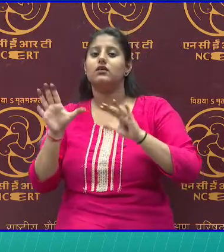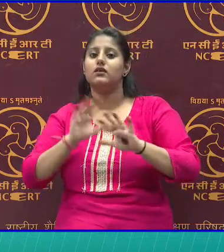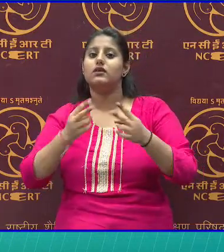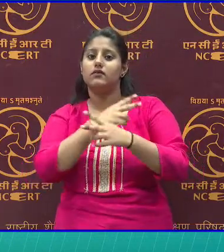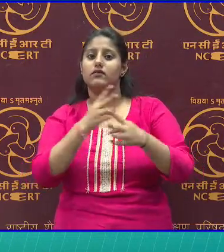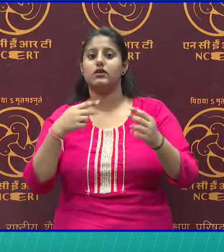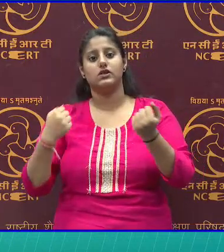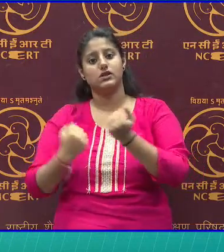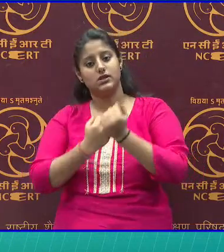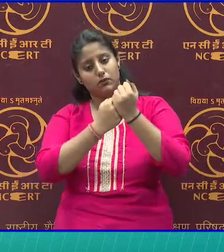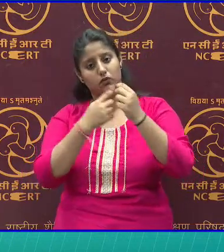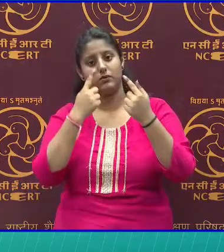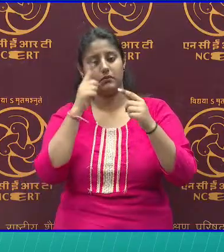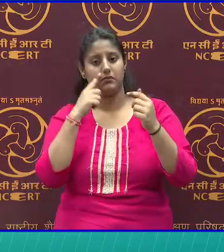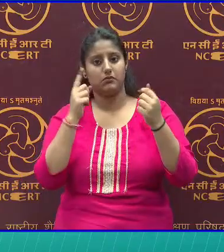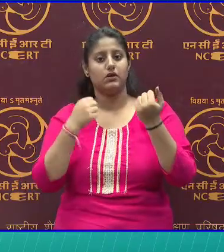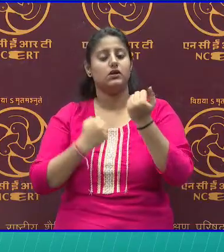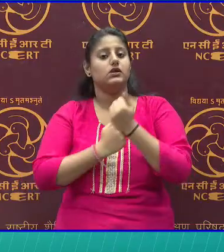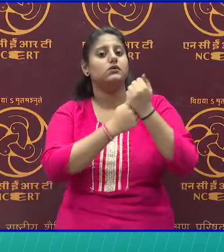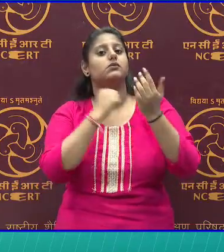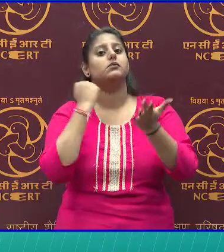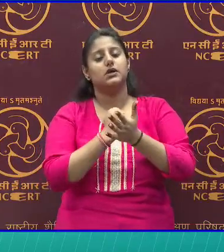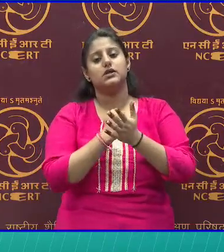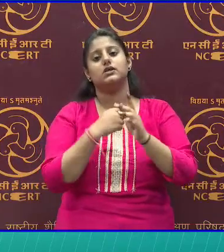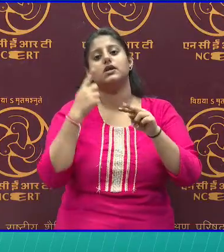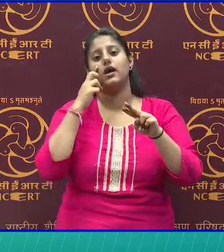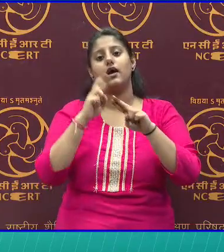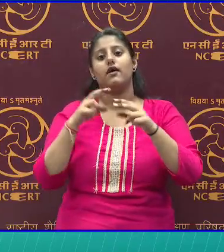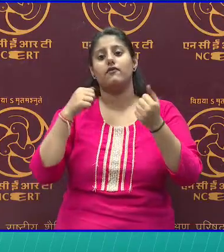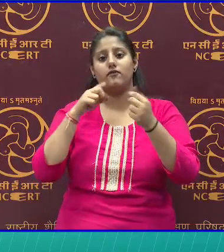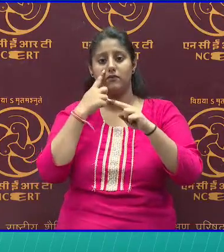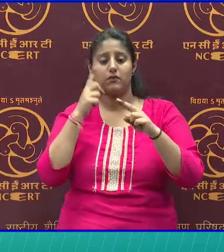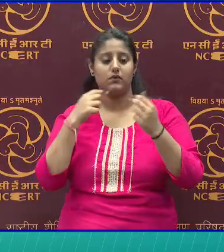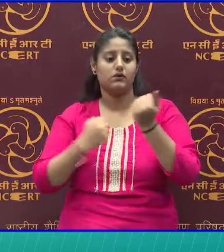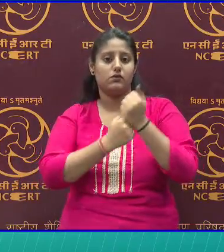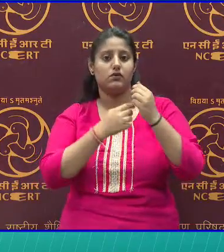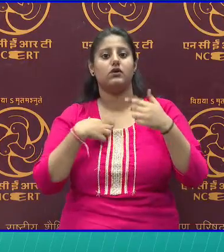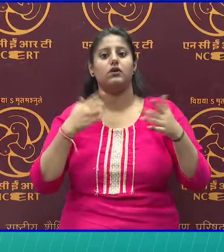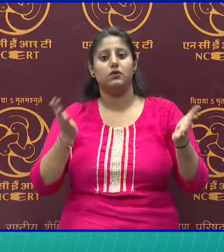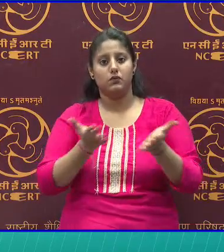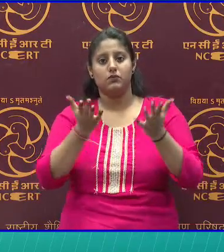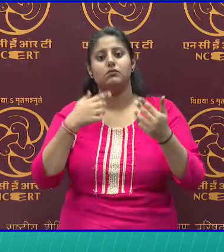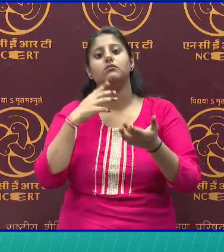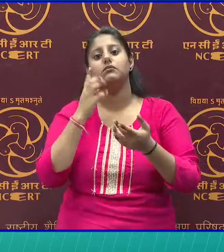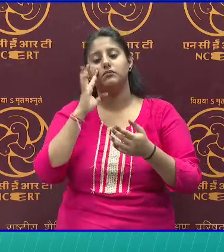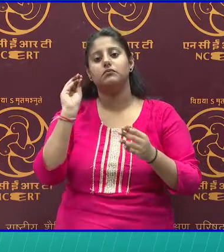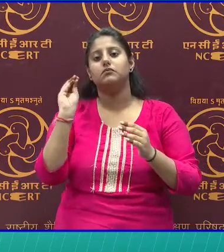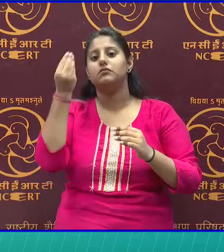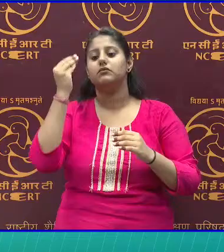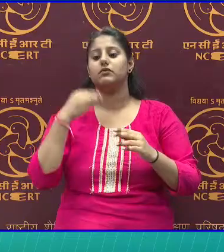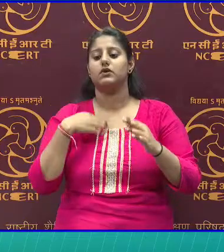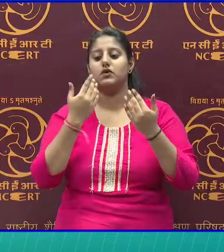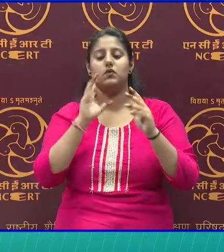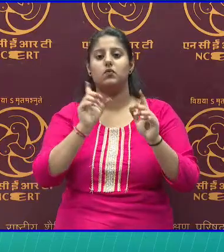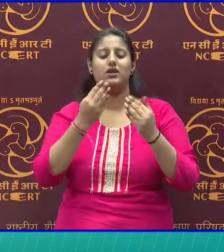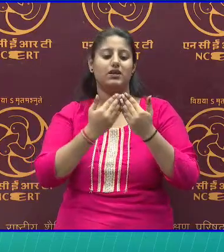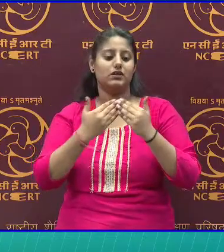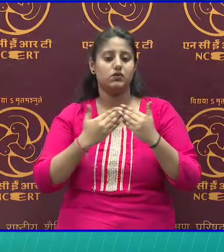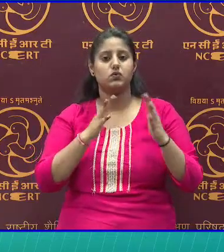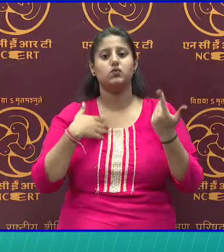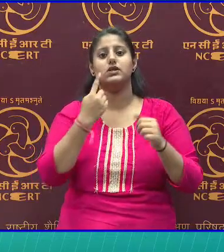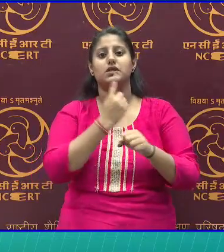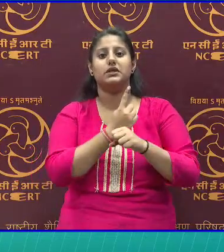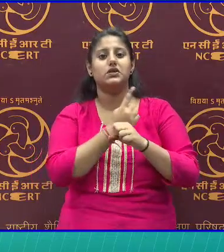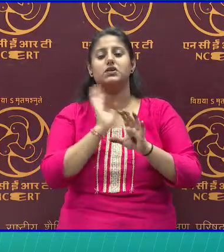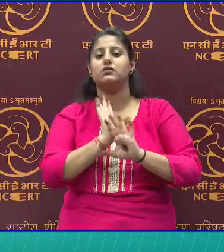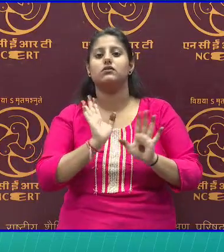support of parents. We think it's all the collaborative effort of all the stakeholders. It's not only the school or the teachers, it's